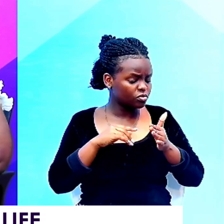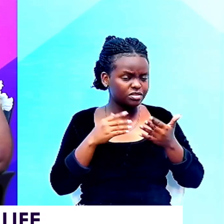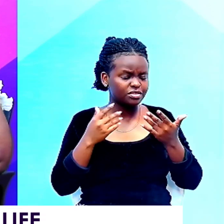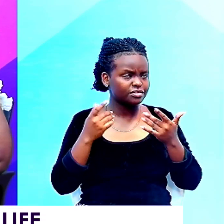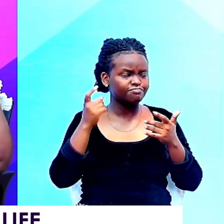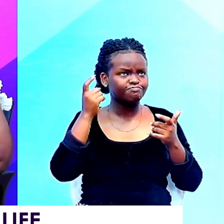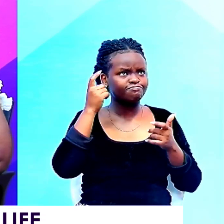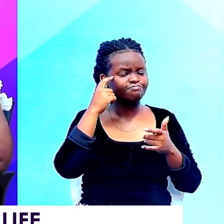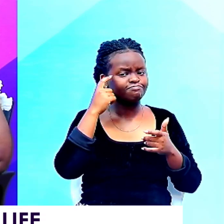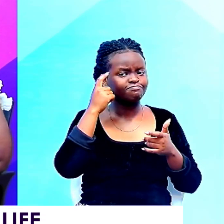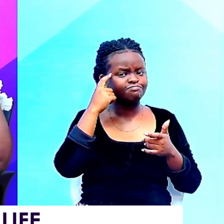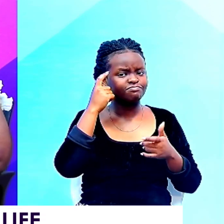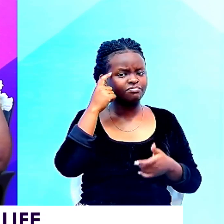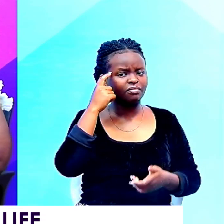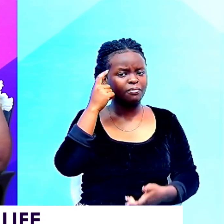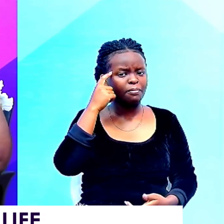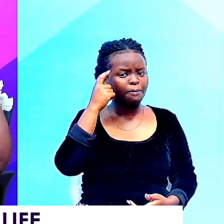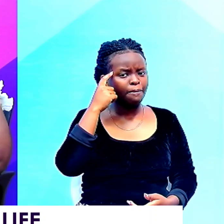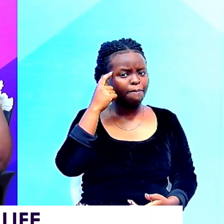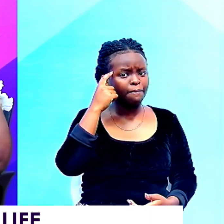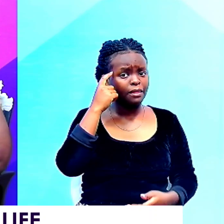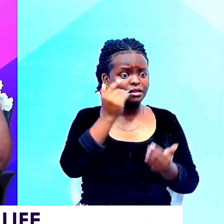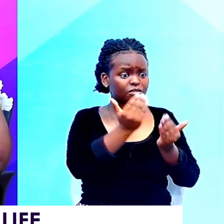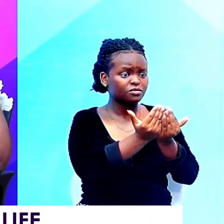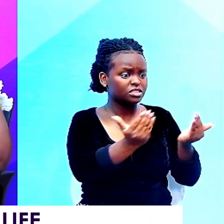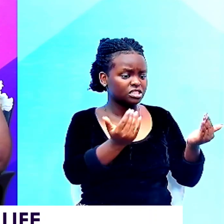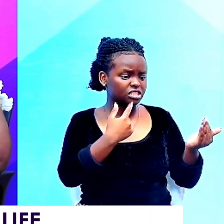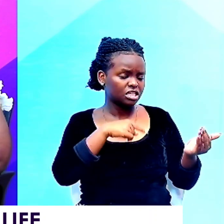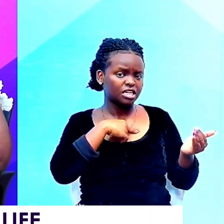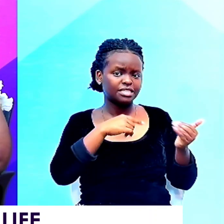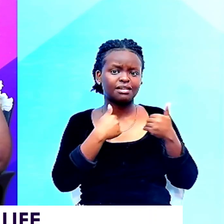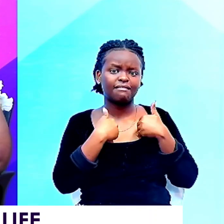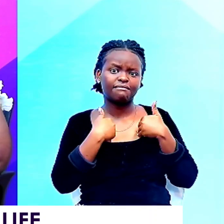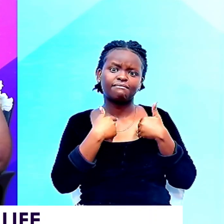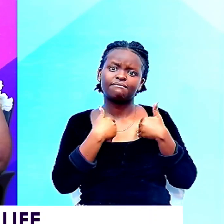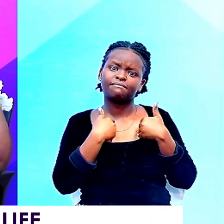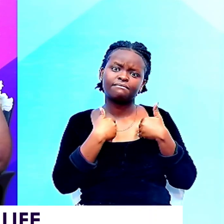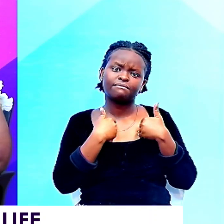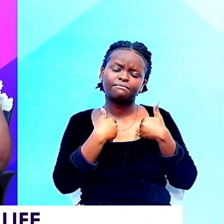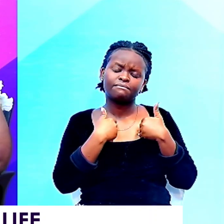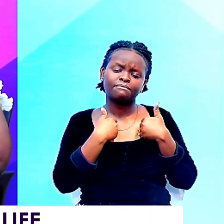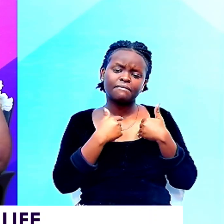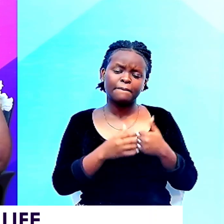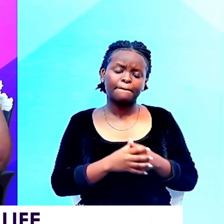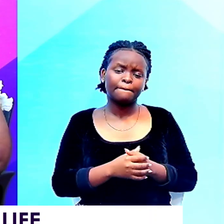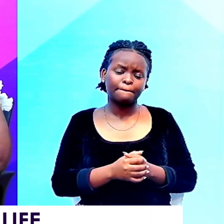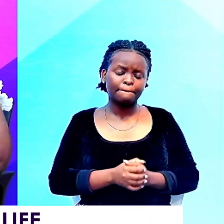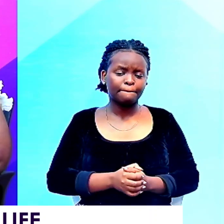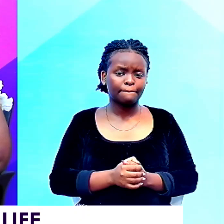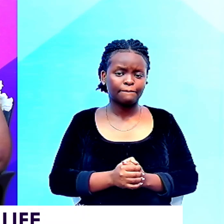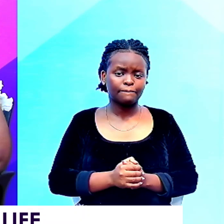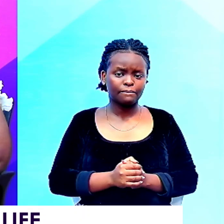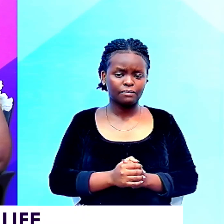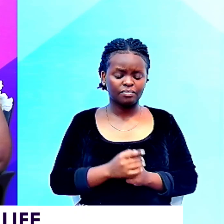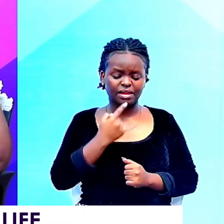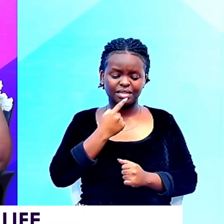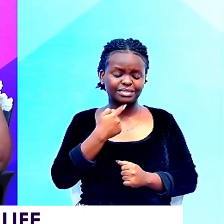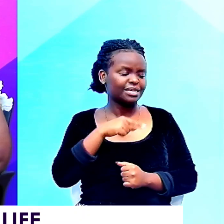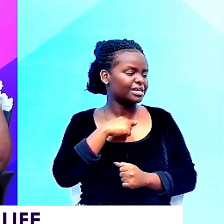through the minds of children that we have? By the way, just tell